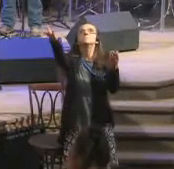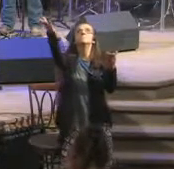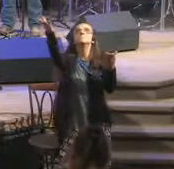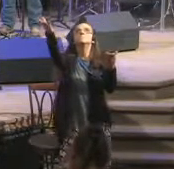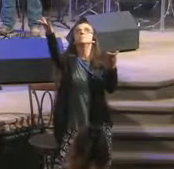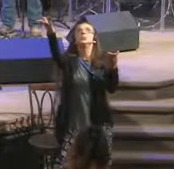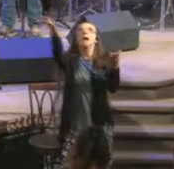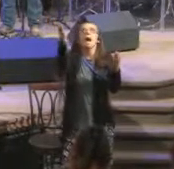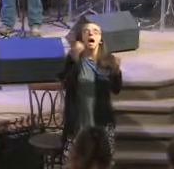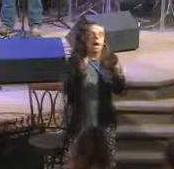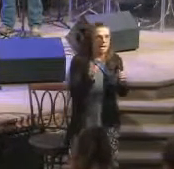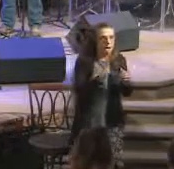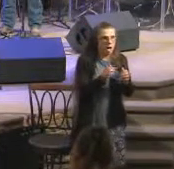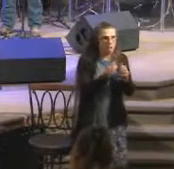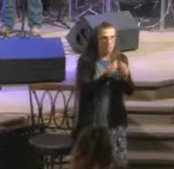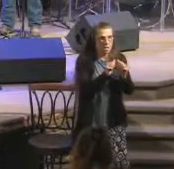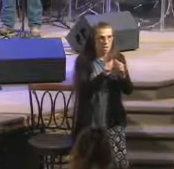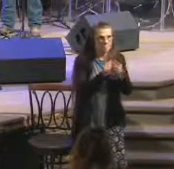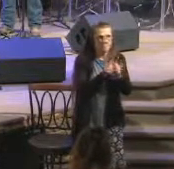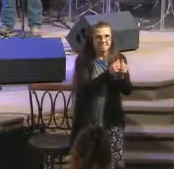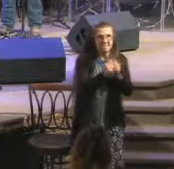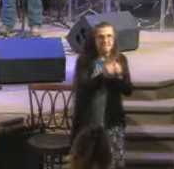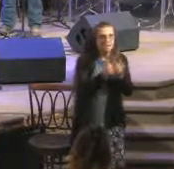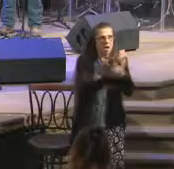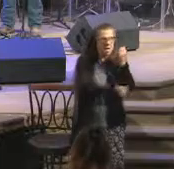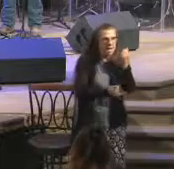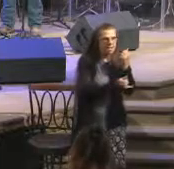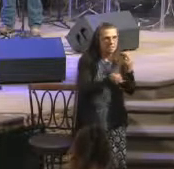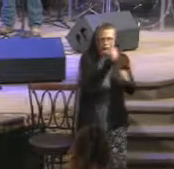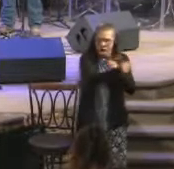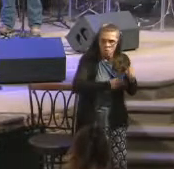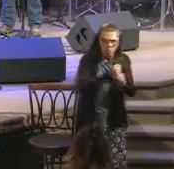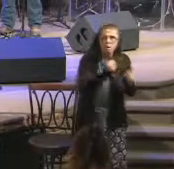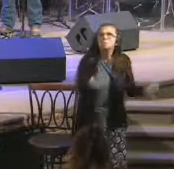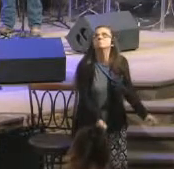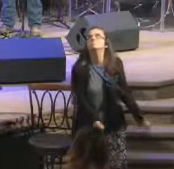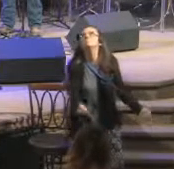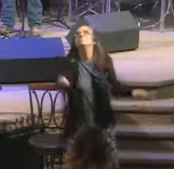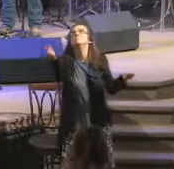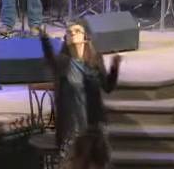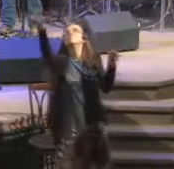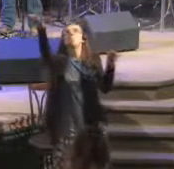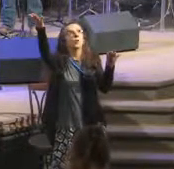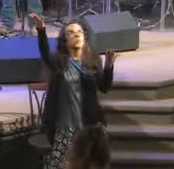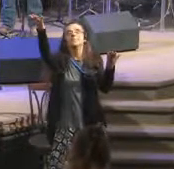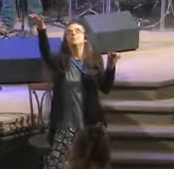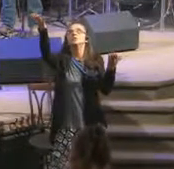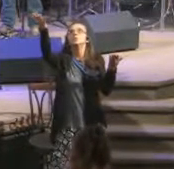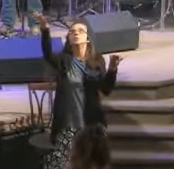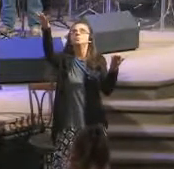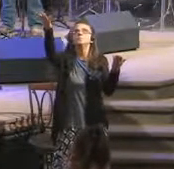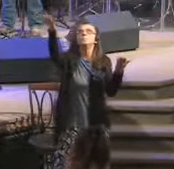You our state. We give You our nation. We give You our world, Lord God.